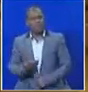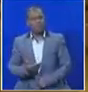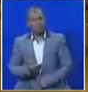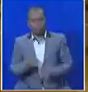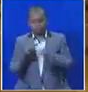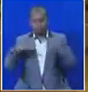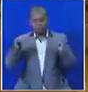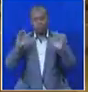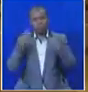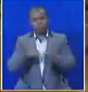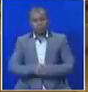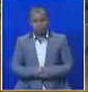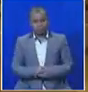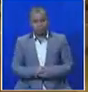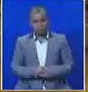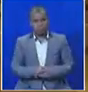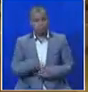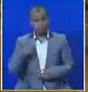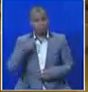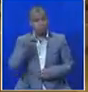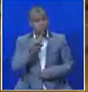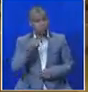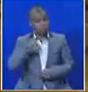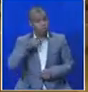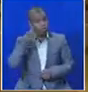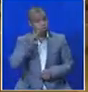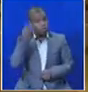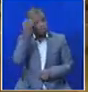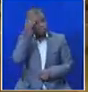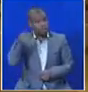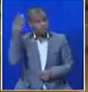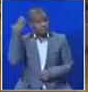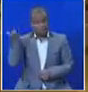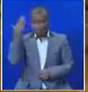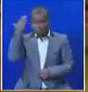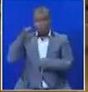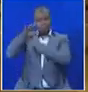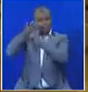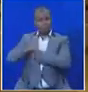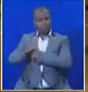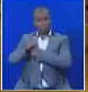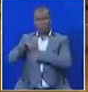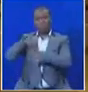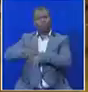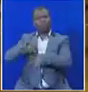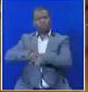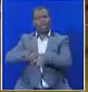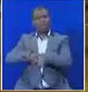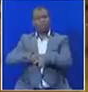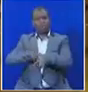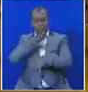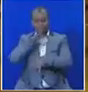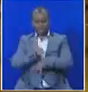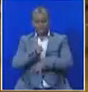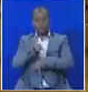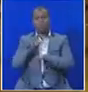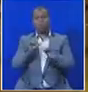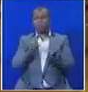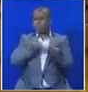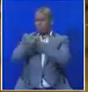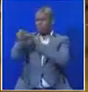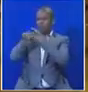Therefore, honorable members, we must never forget that during the dark days of apartheid, African nations opened their borders to South Africans involved in the struggle for